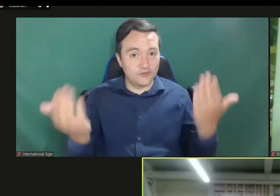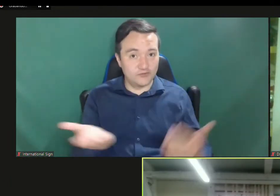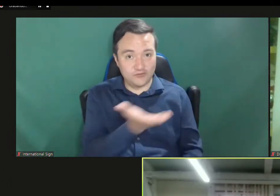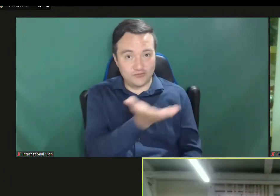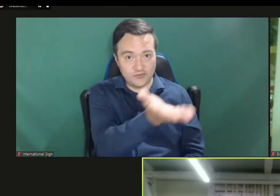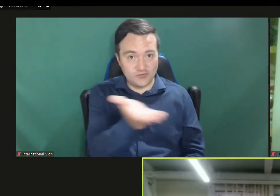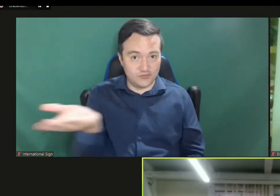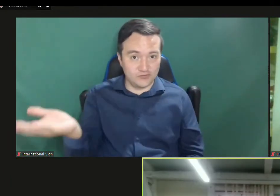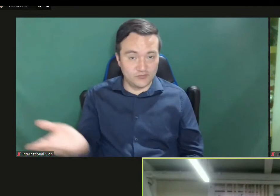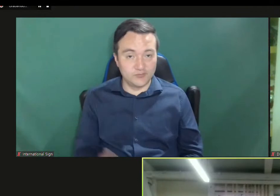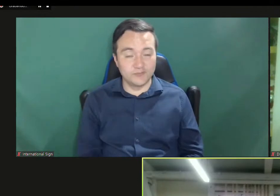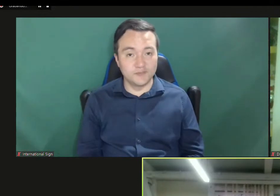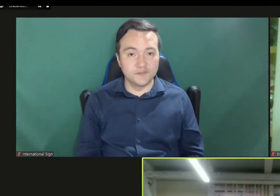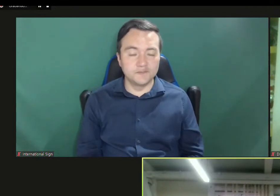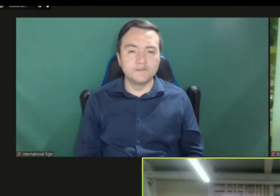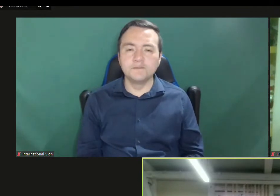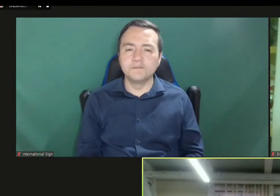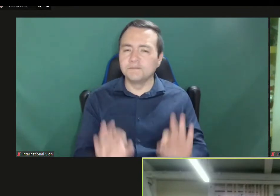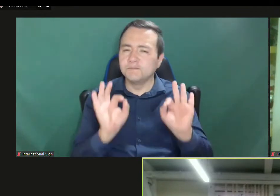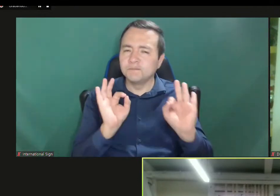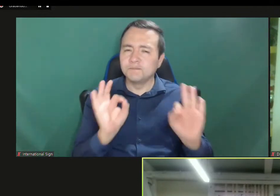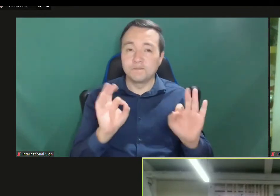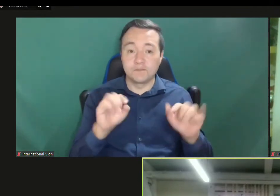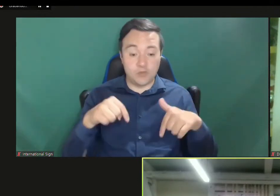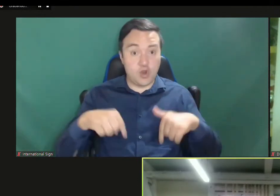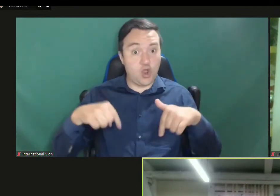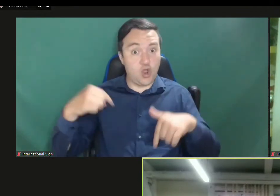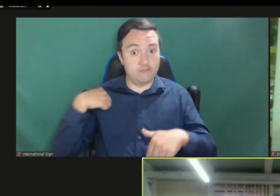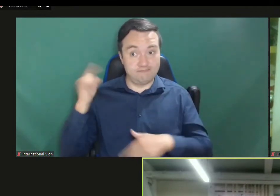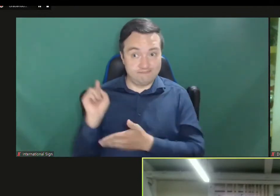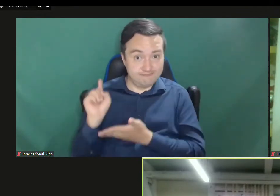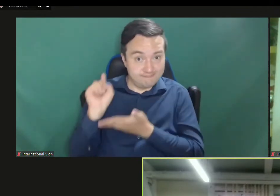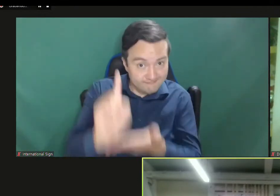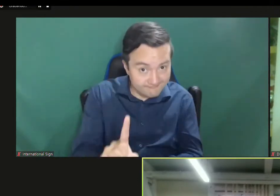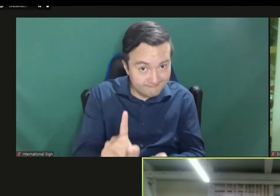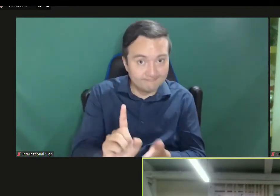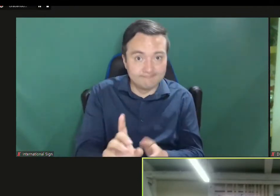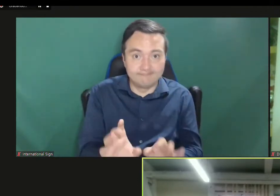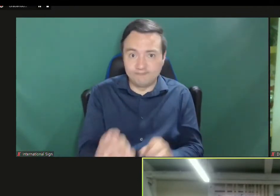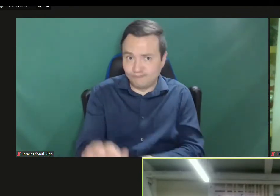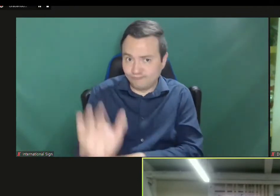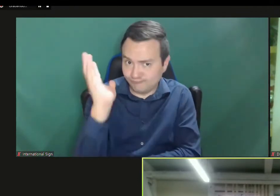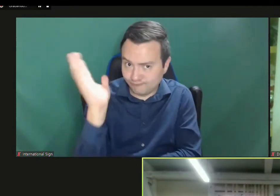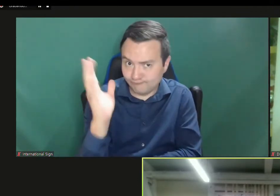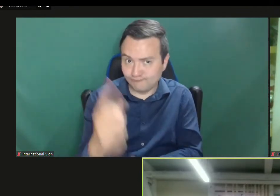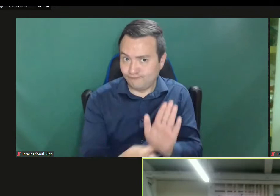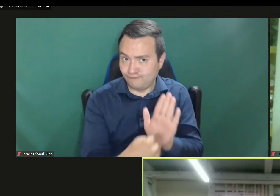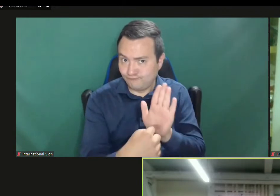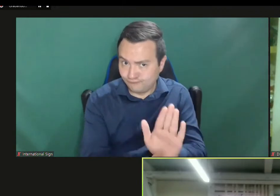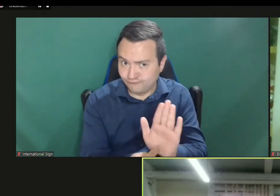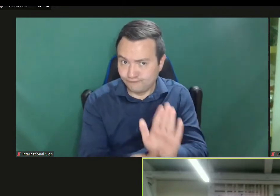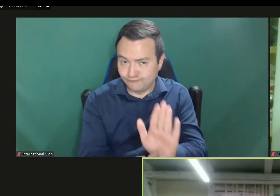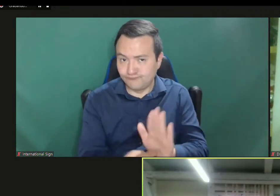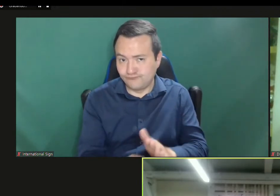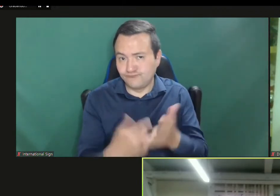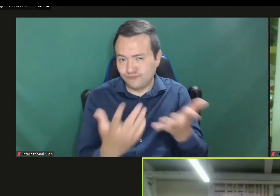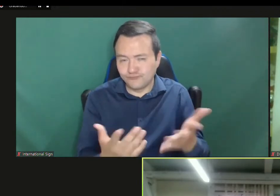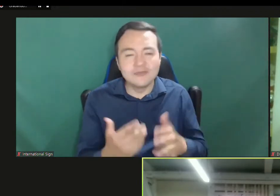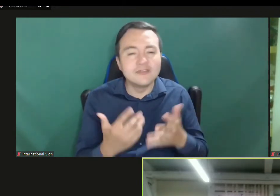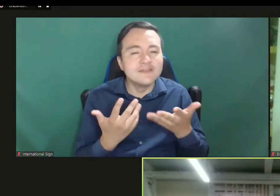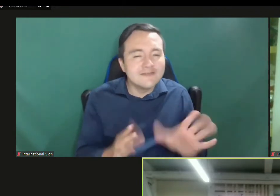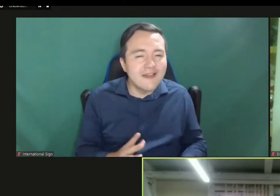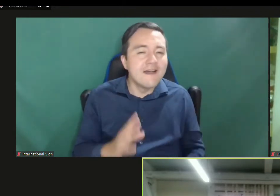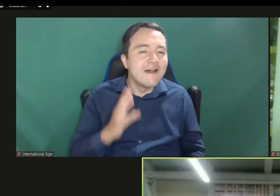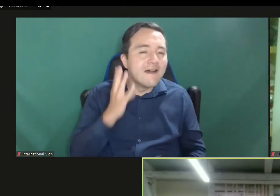Thank you for the opportunity to present Suriname's experience in strengthening prevention and control